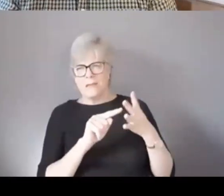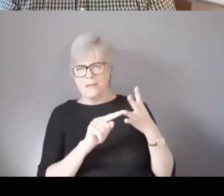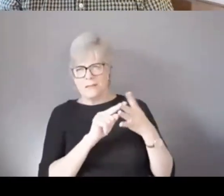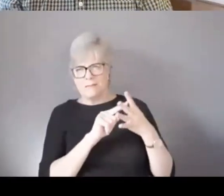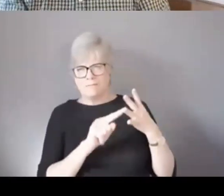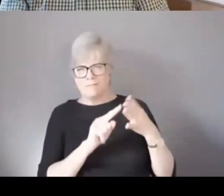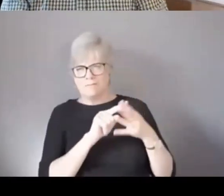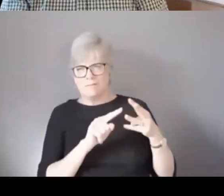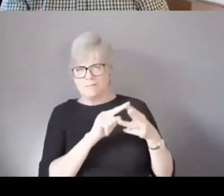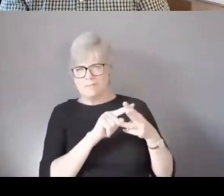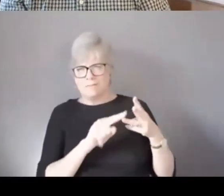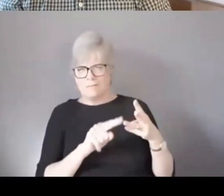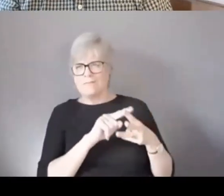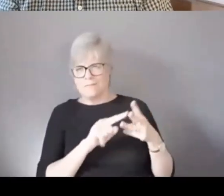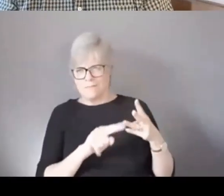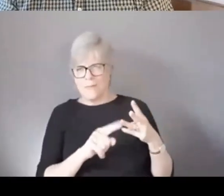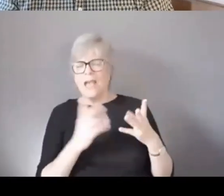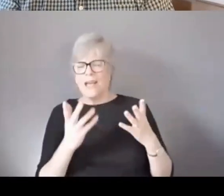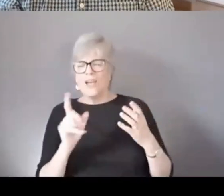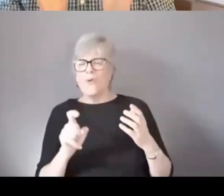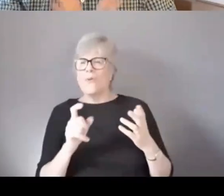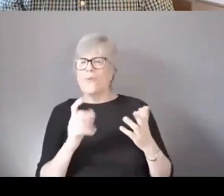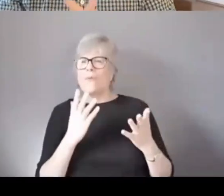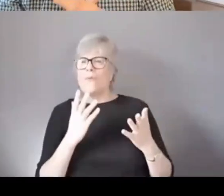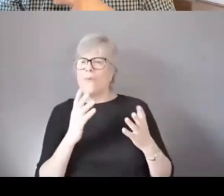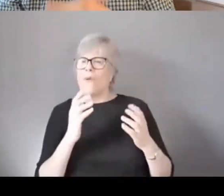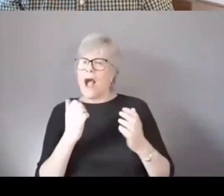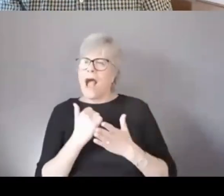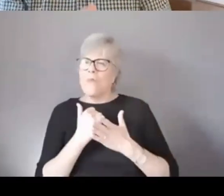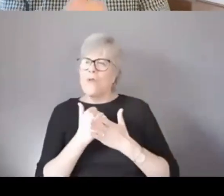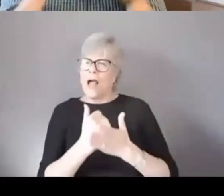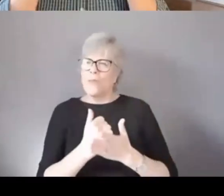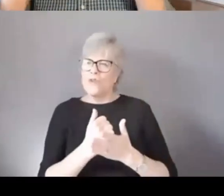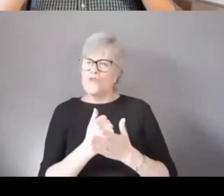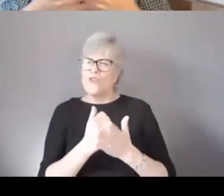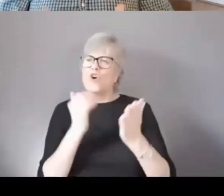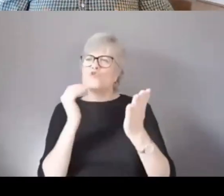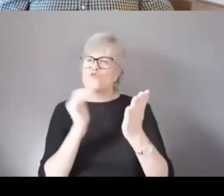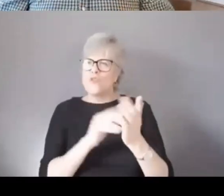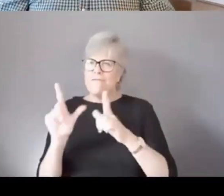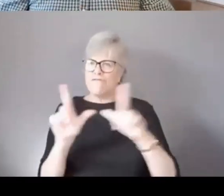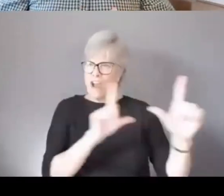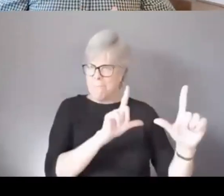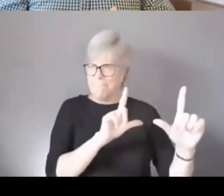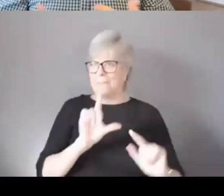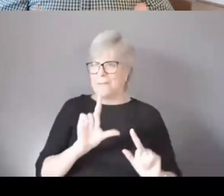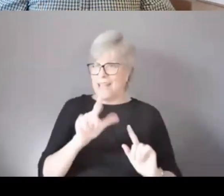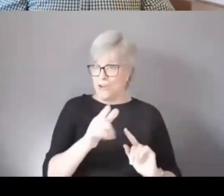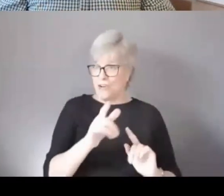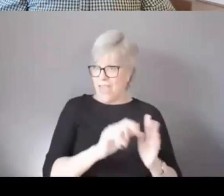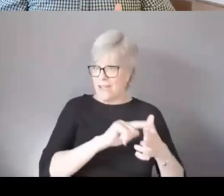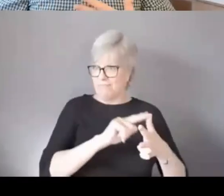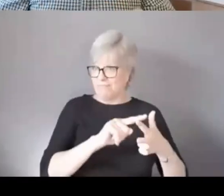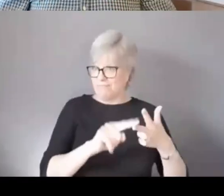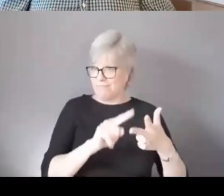talk a little bit more about that later, how to reframe that on your side. Now we're getting to behavior. So the behavioral aspects of anxiety,